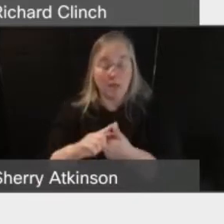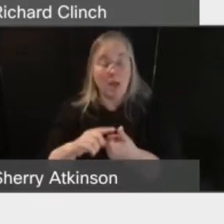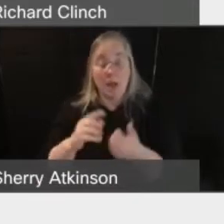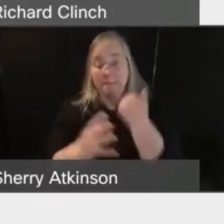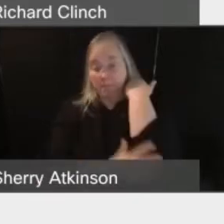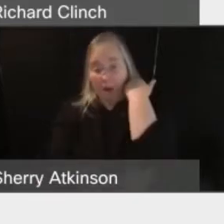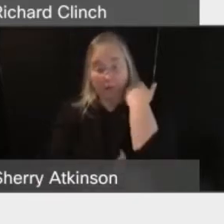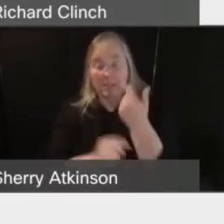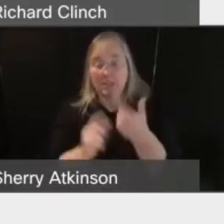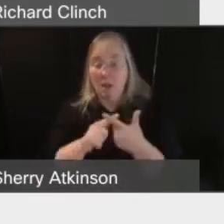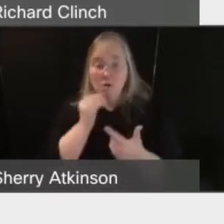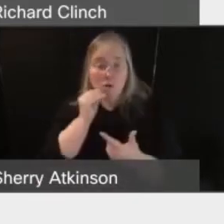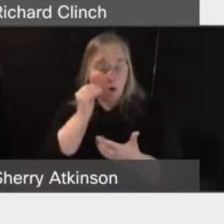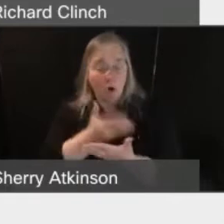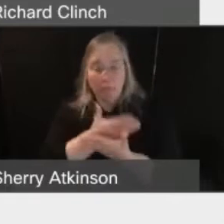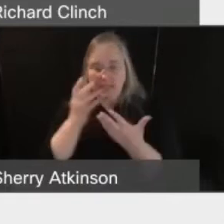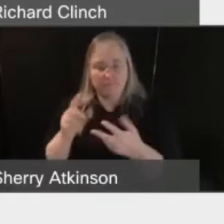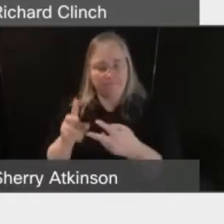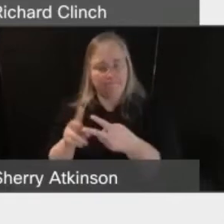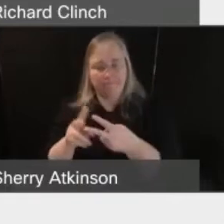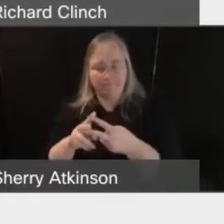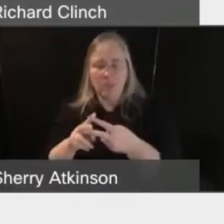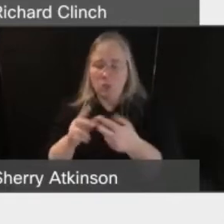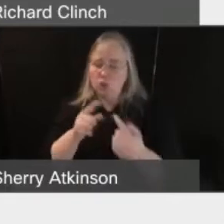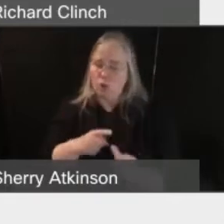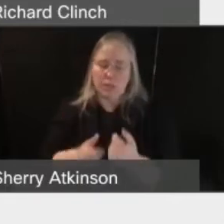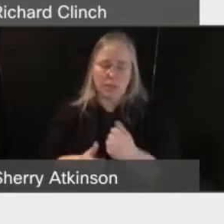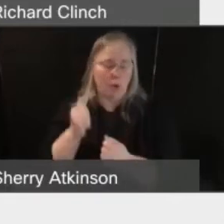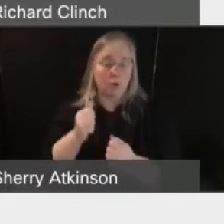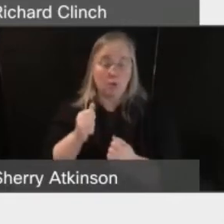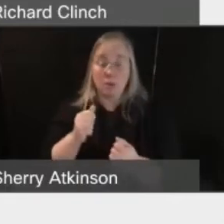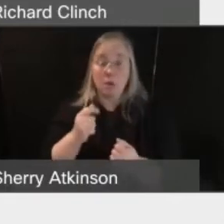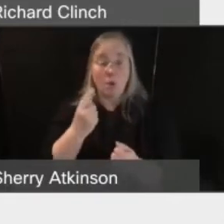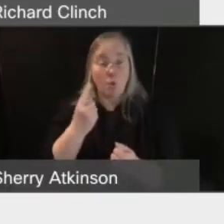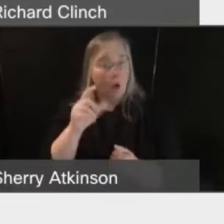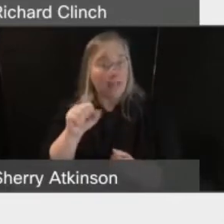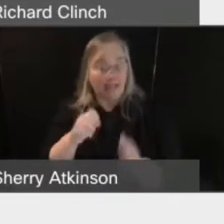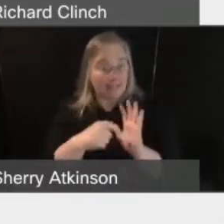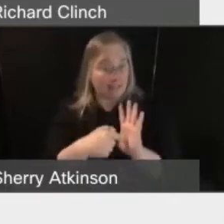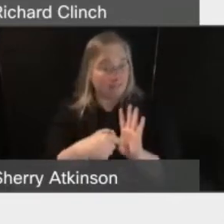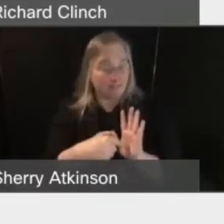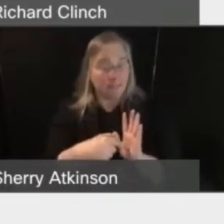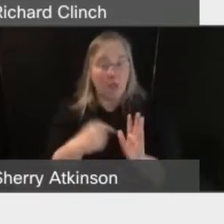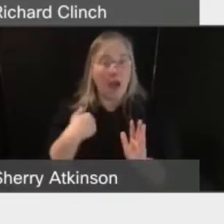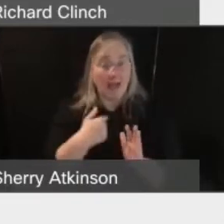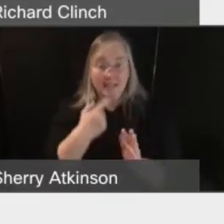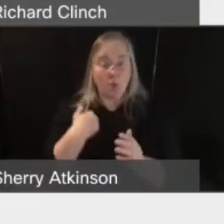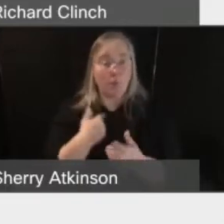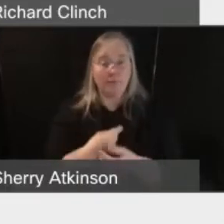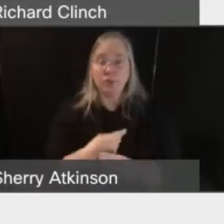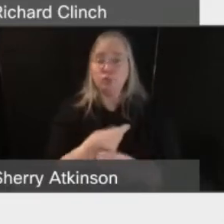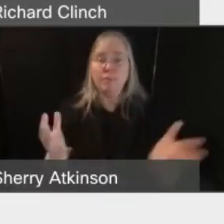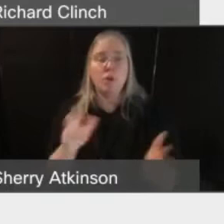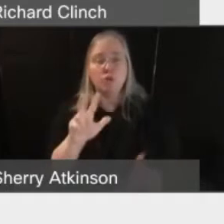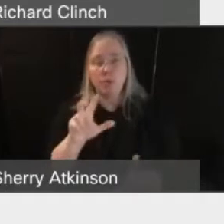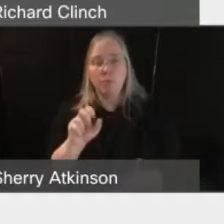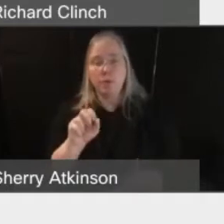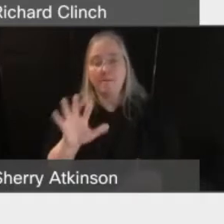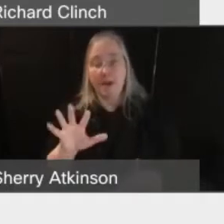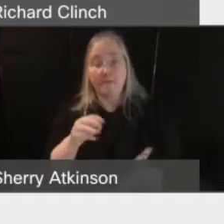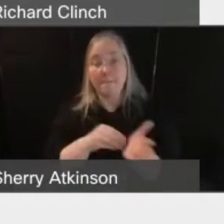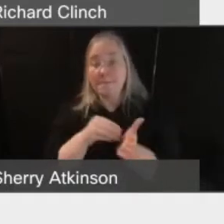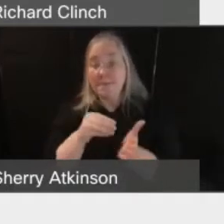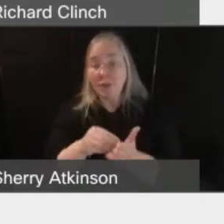are the ones who are struggling the most. Case in point, I said, we've distributed 3.5 million meals